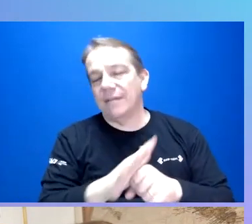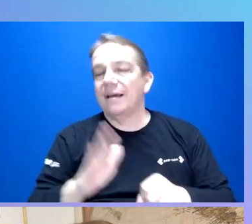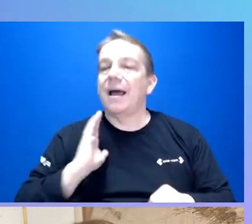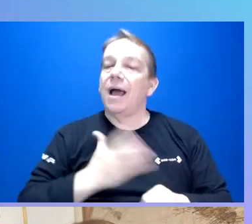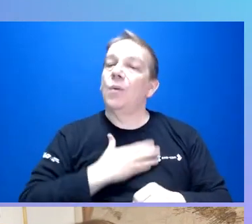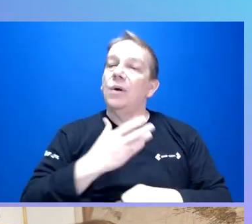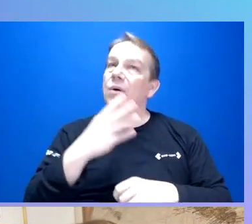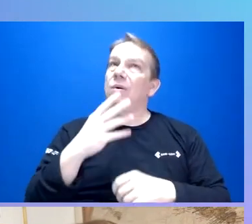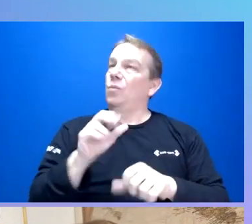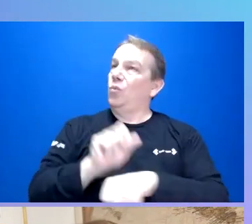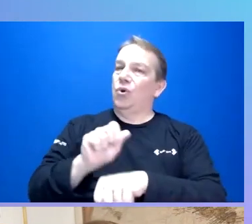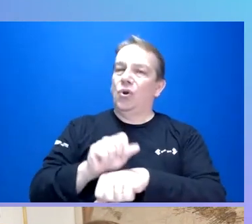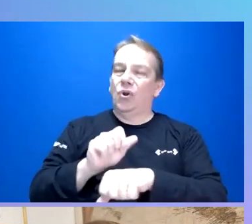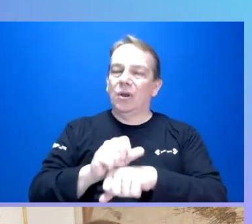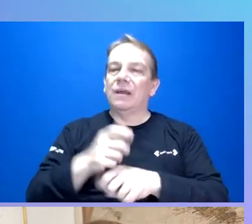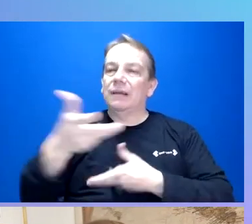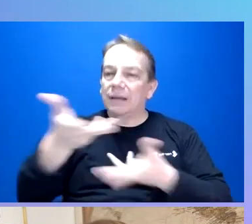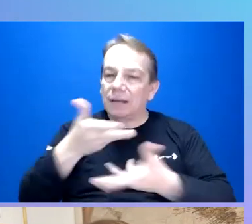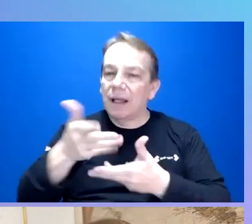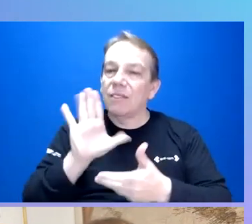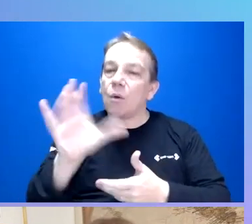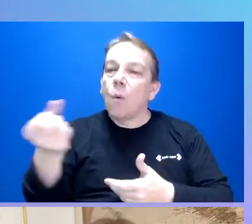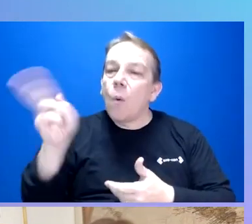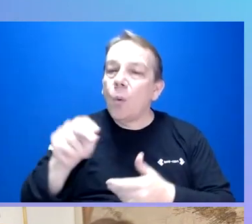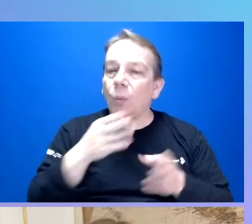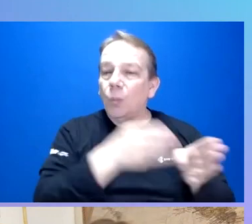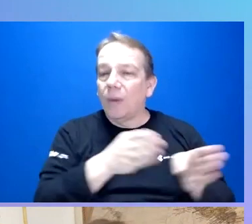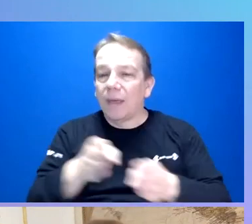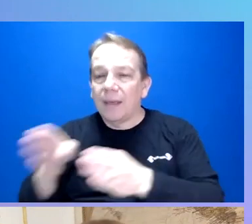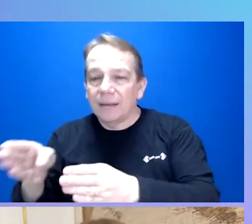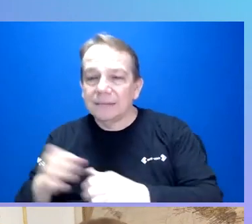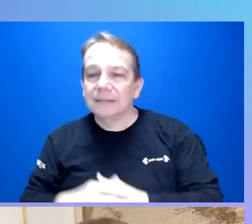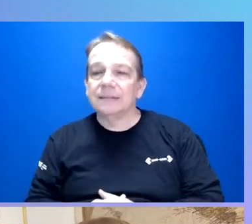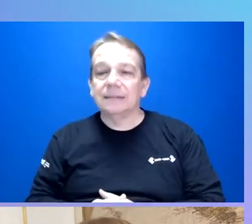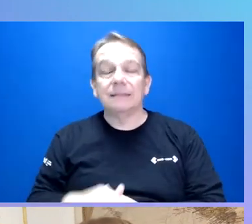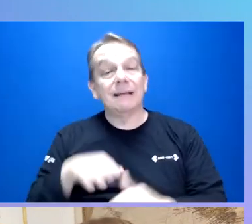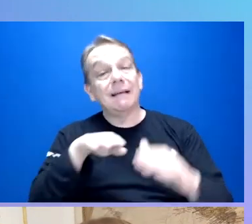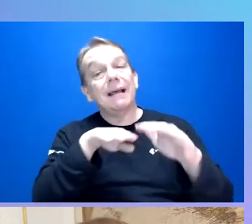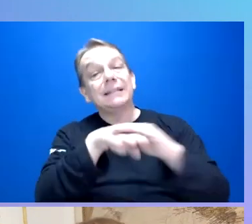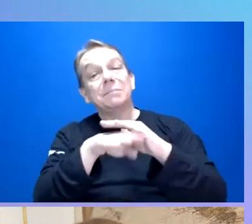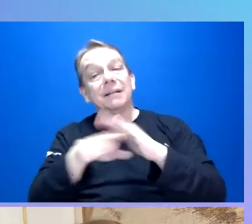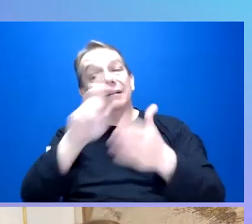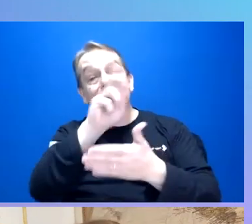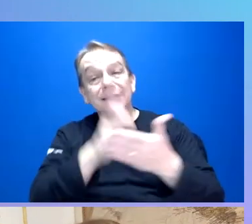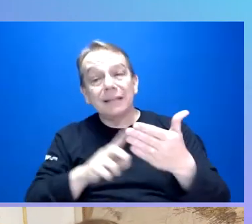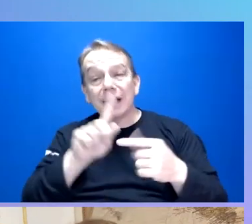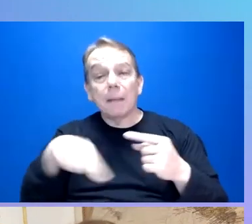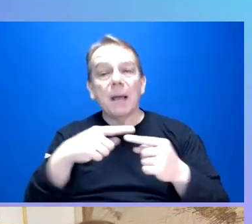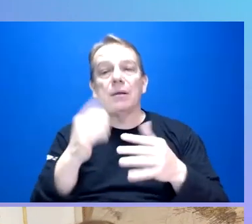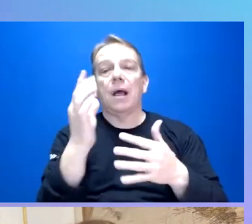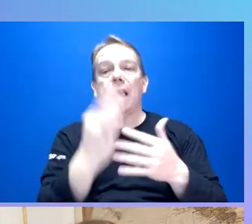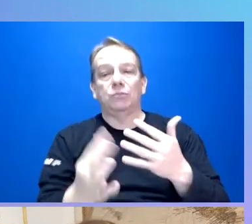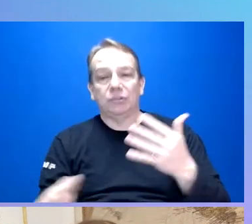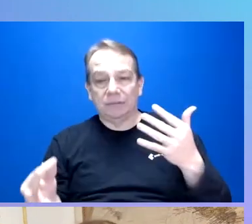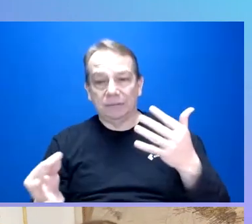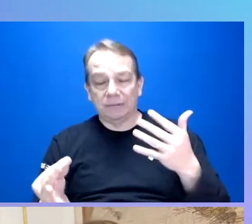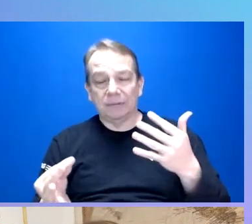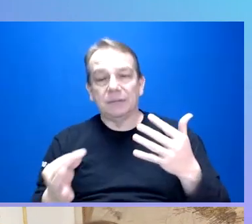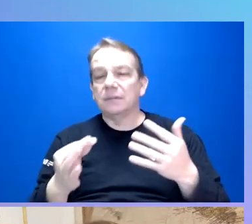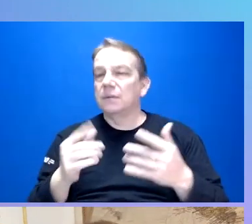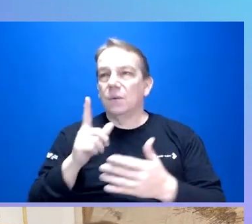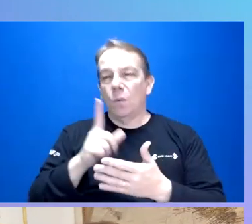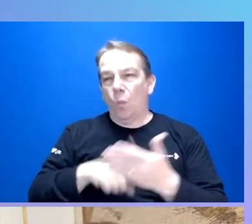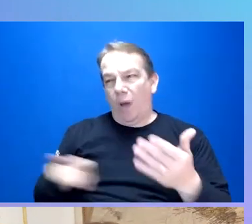supporting people interacting and learning in their own way. Accessibility design is about options and meeting people where they